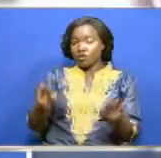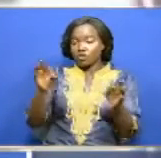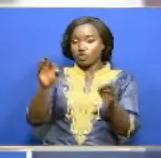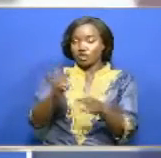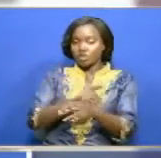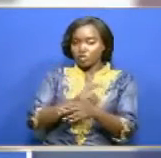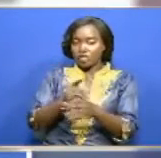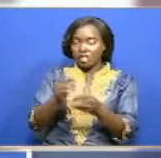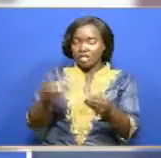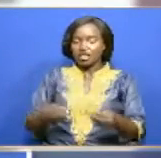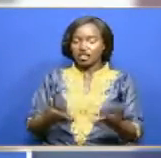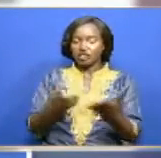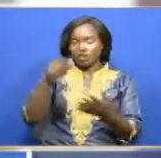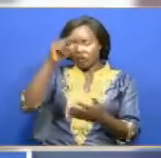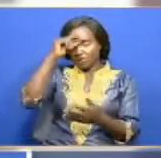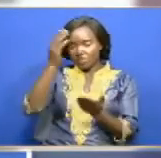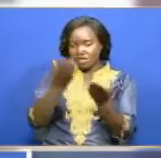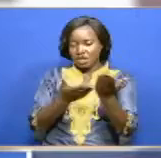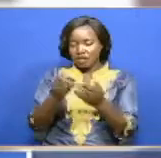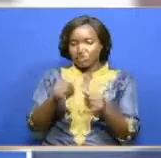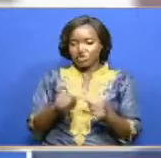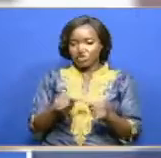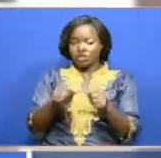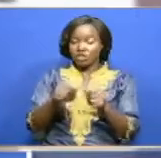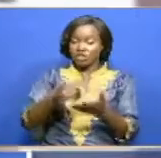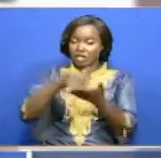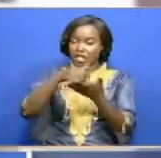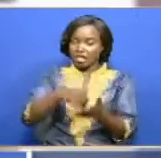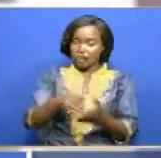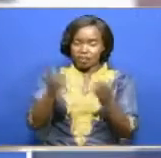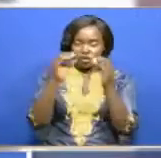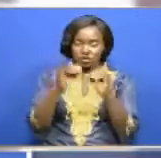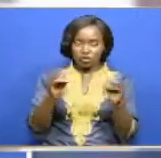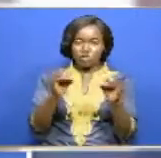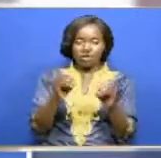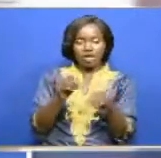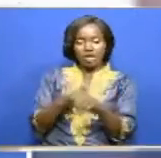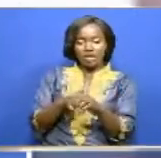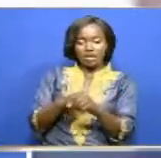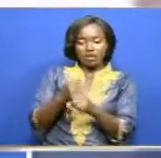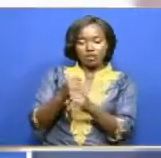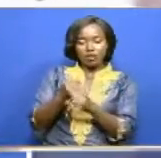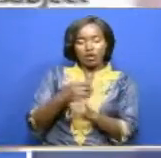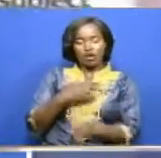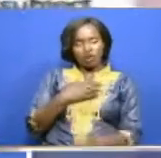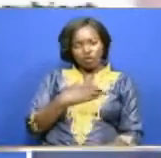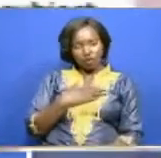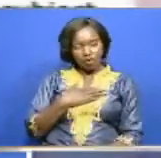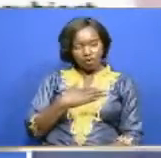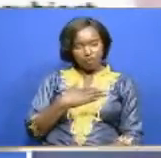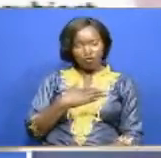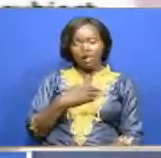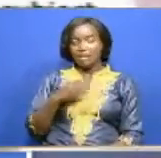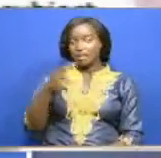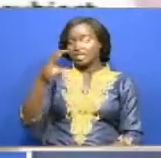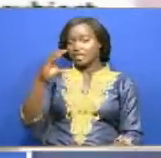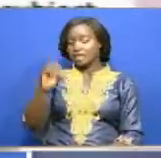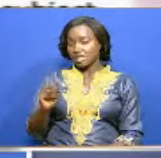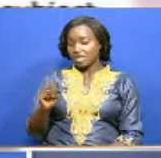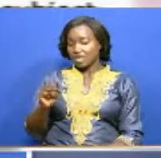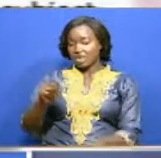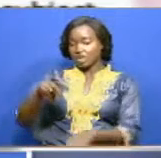government services will continue uninterrupted. During the working recess, the cabinet secretaries and